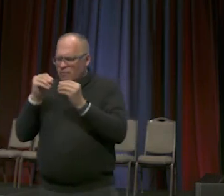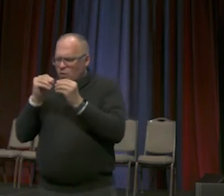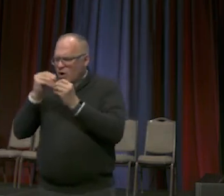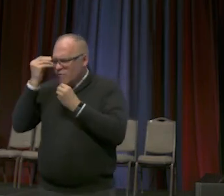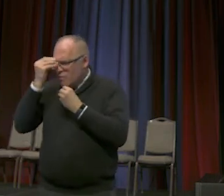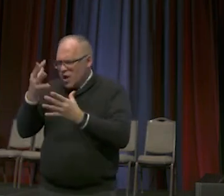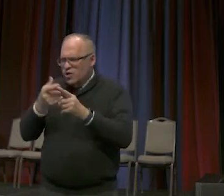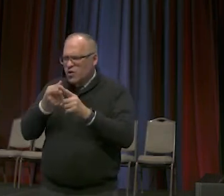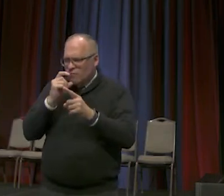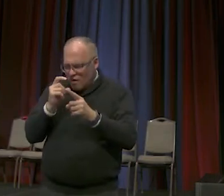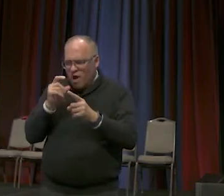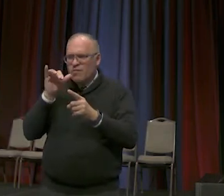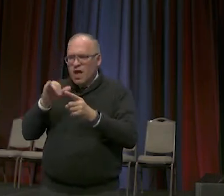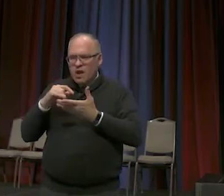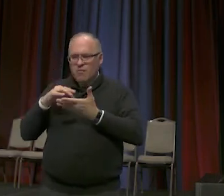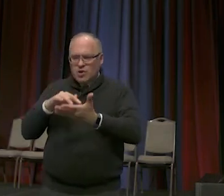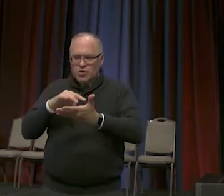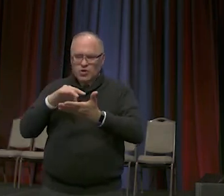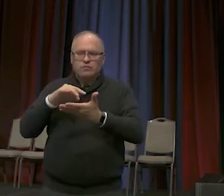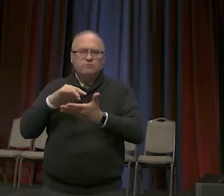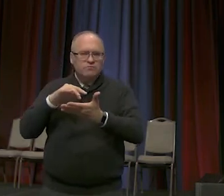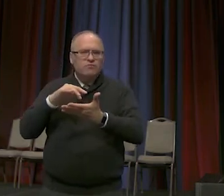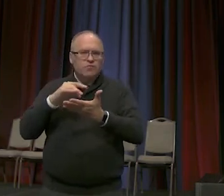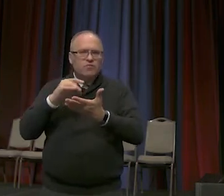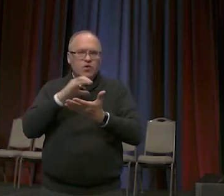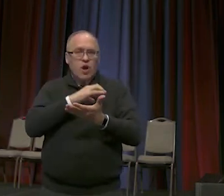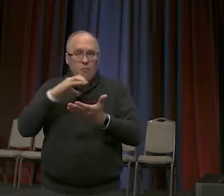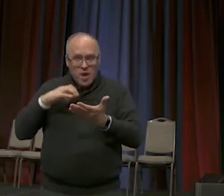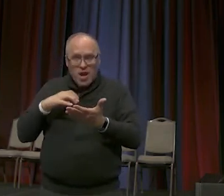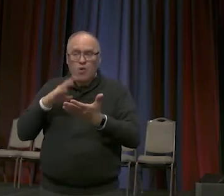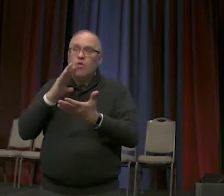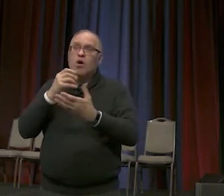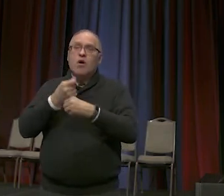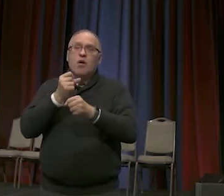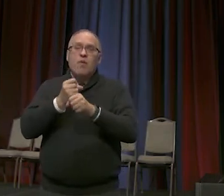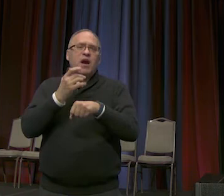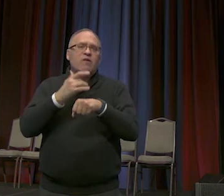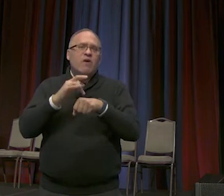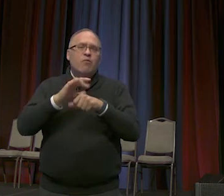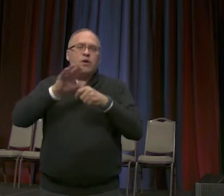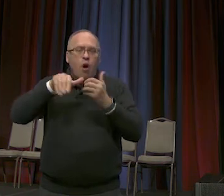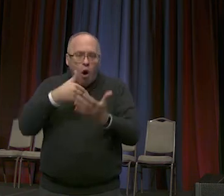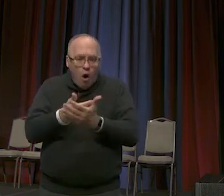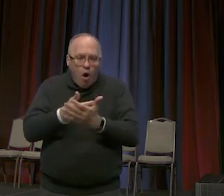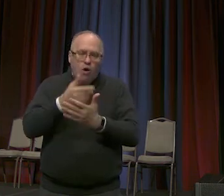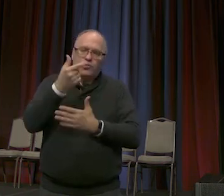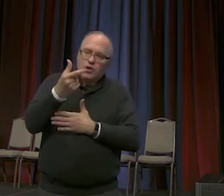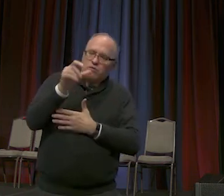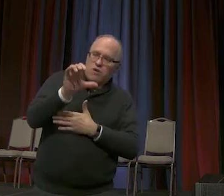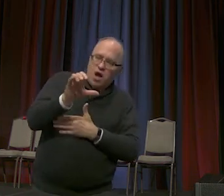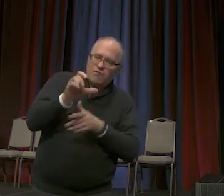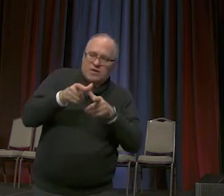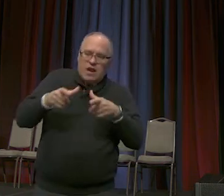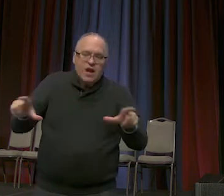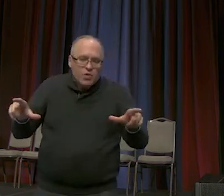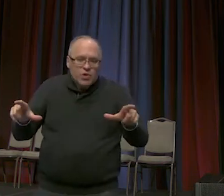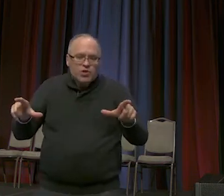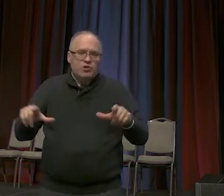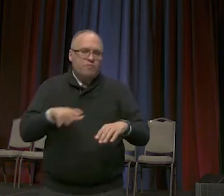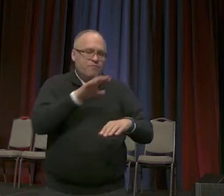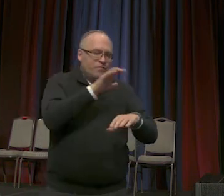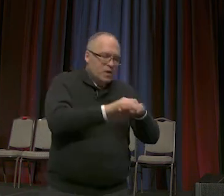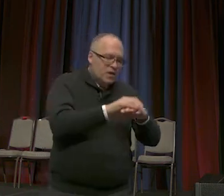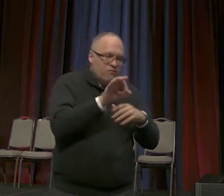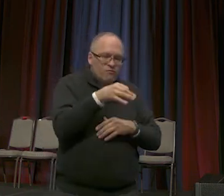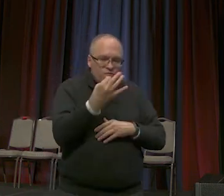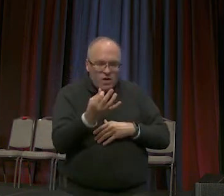report of the Ministry Study Commission, which will be available in all of the General Conference written languages of English,